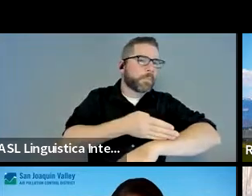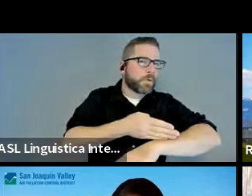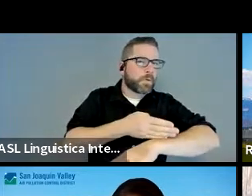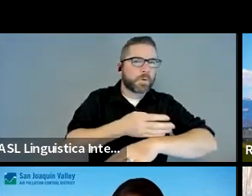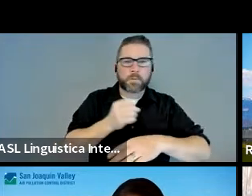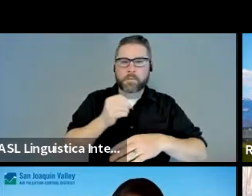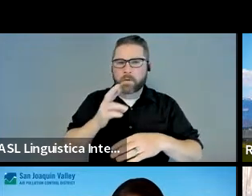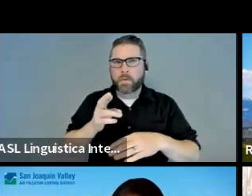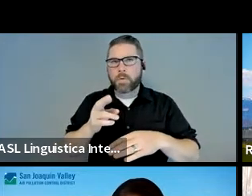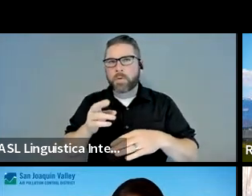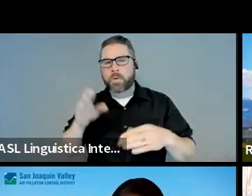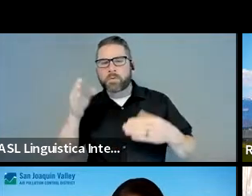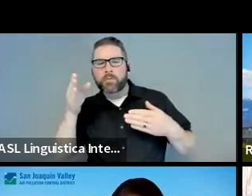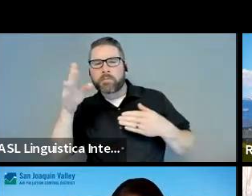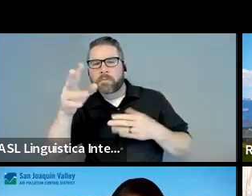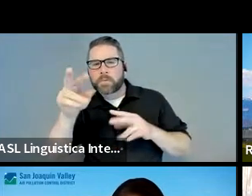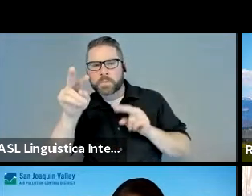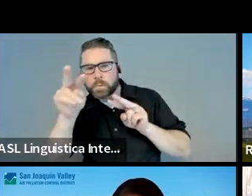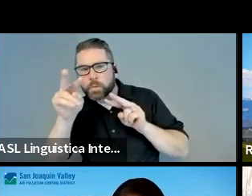item?